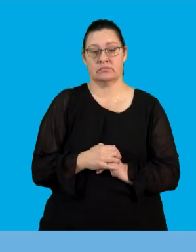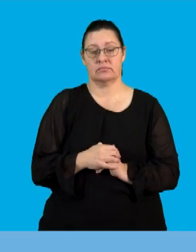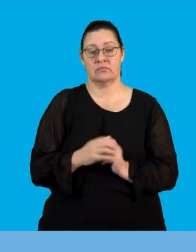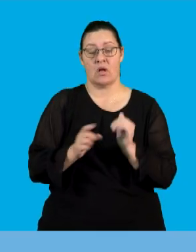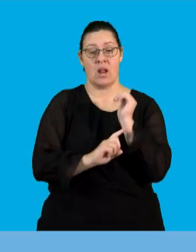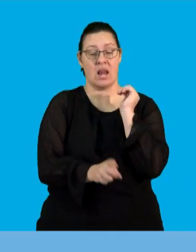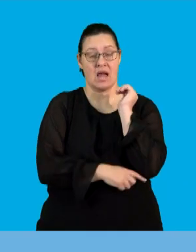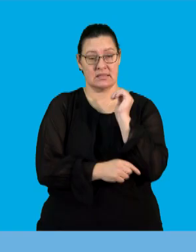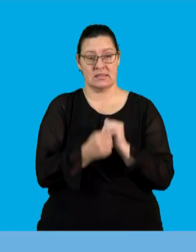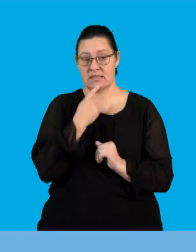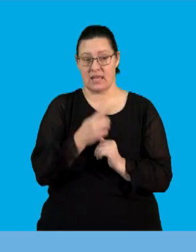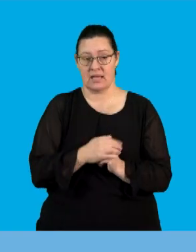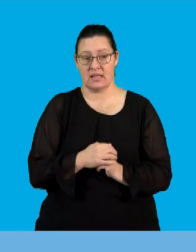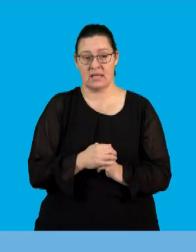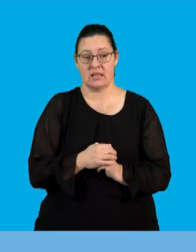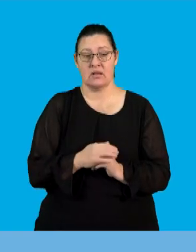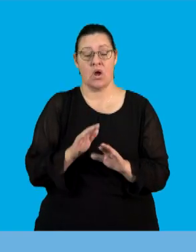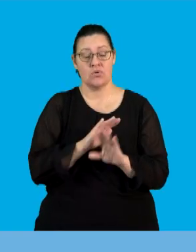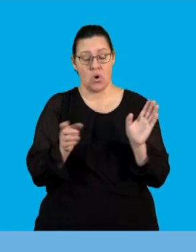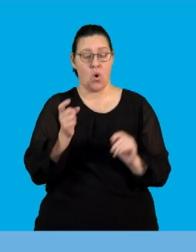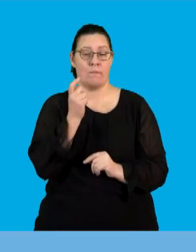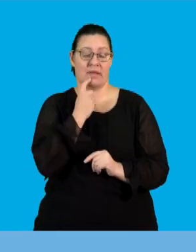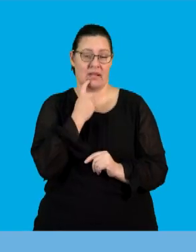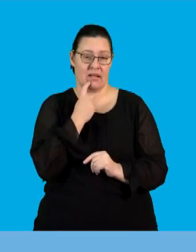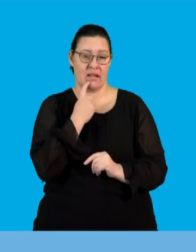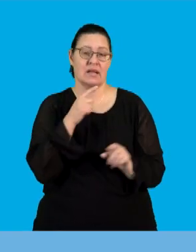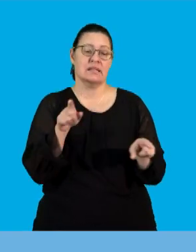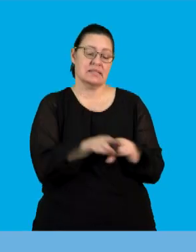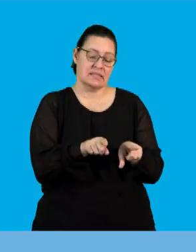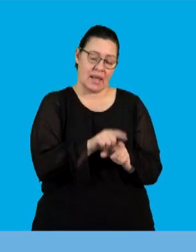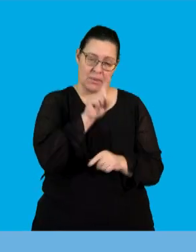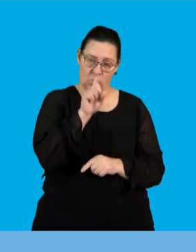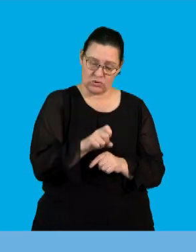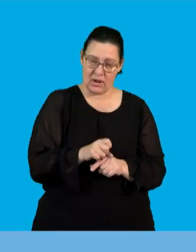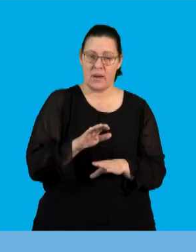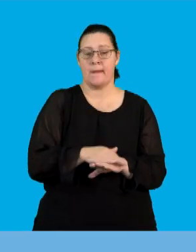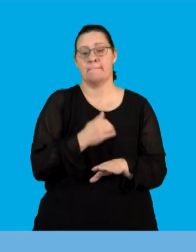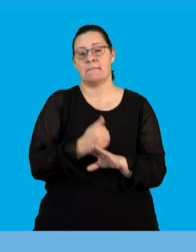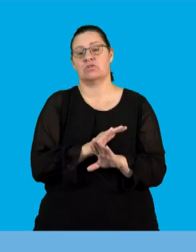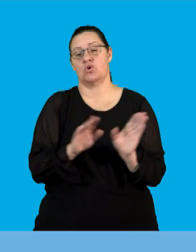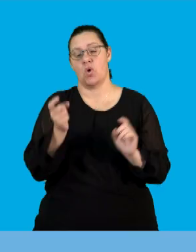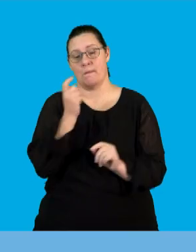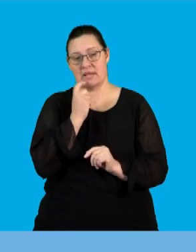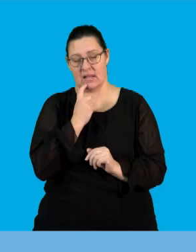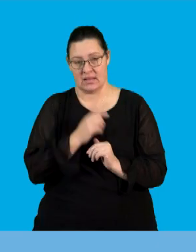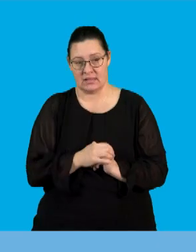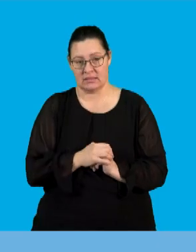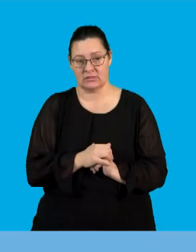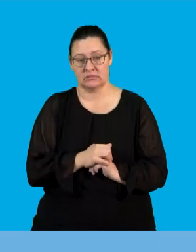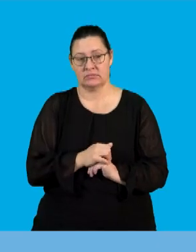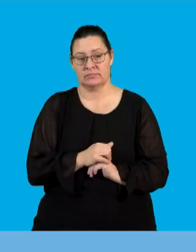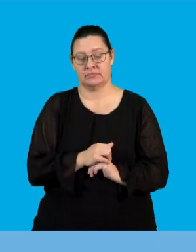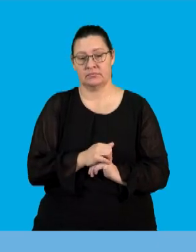And then now, our last one says a non-metal oxide. So the very same questions, but they're now based on a non-metal